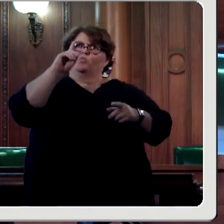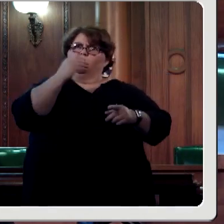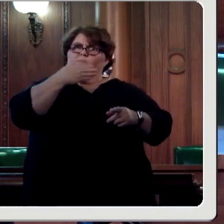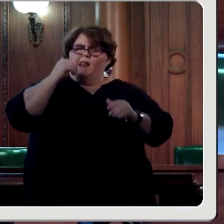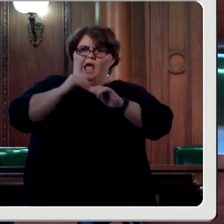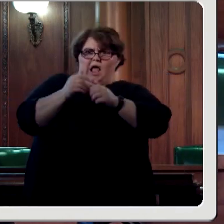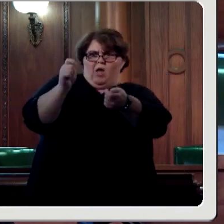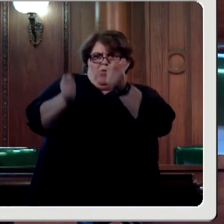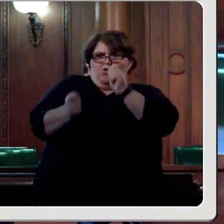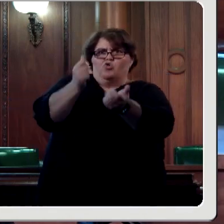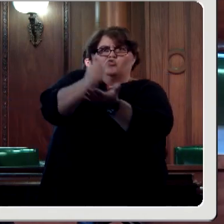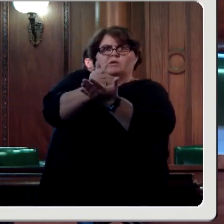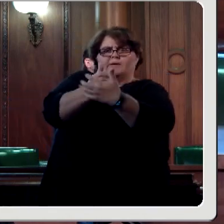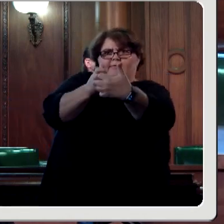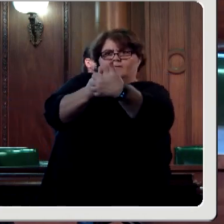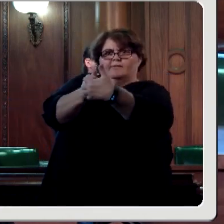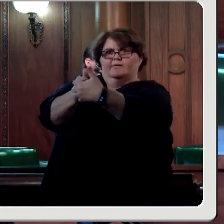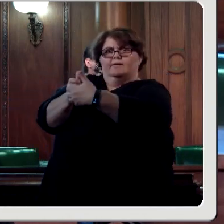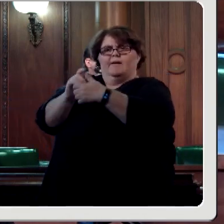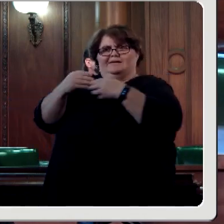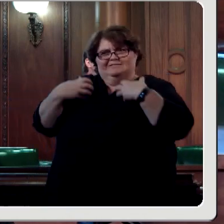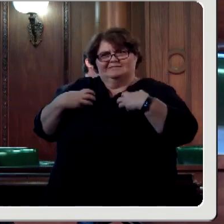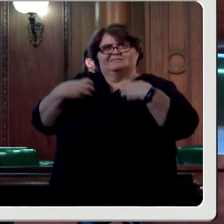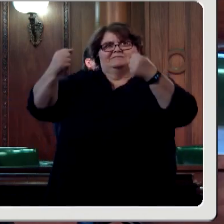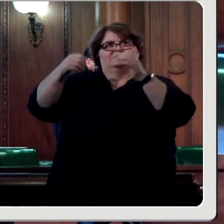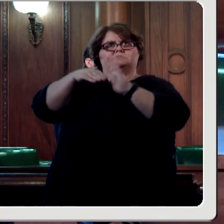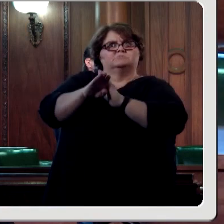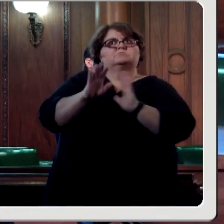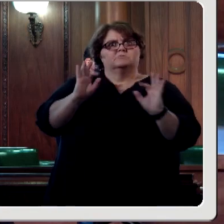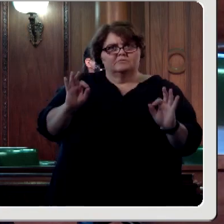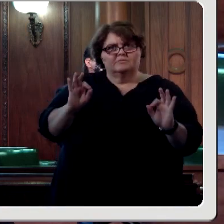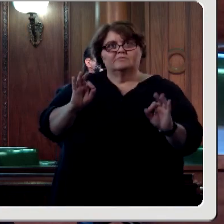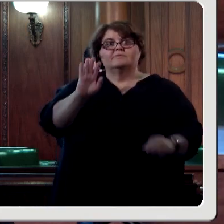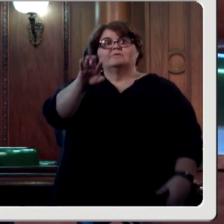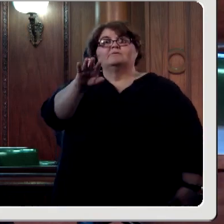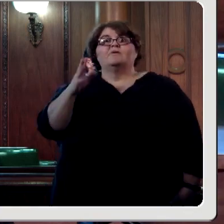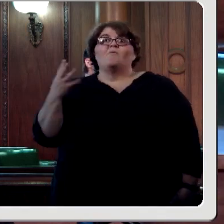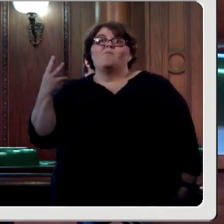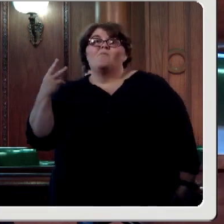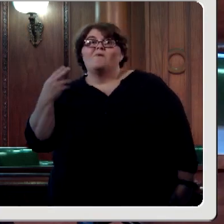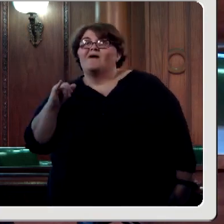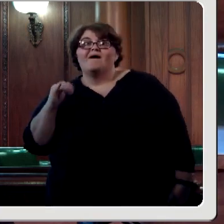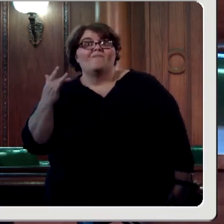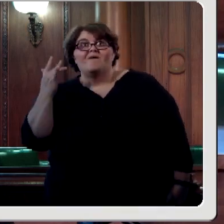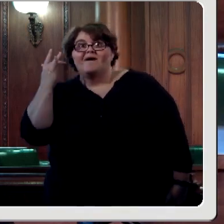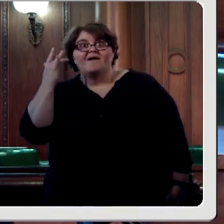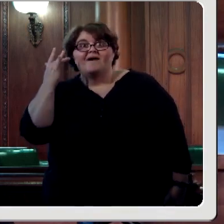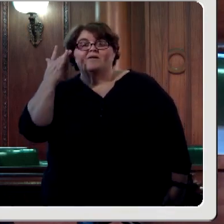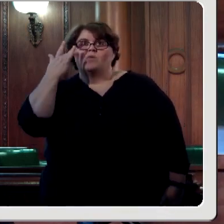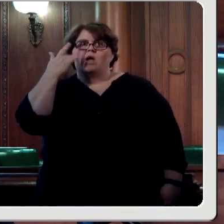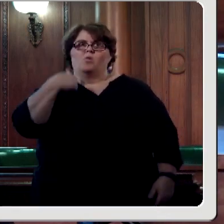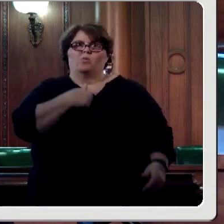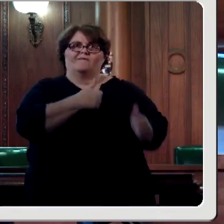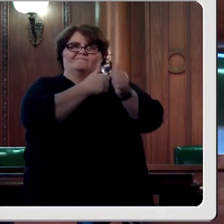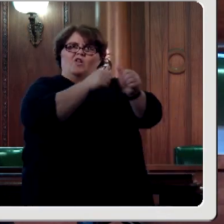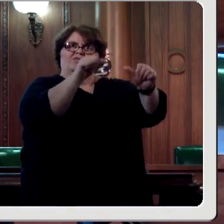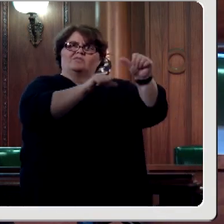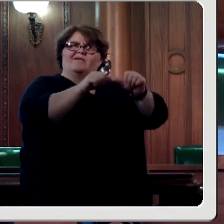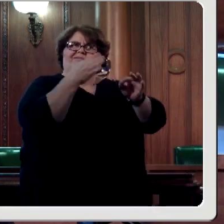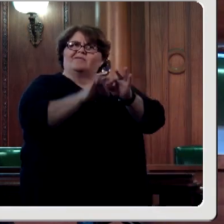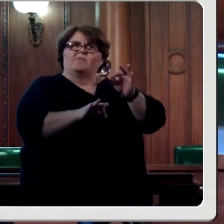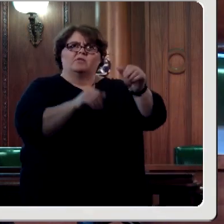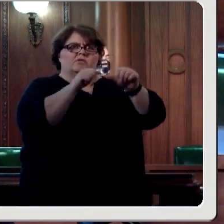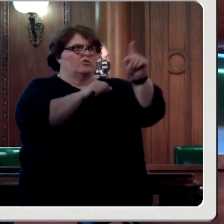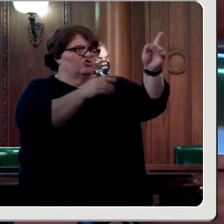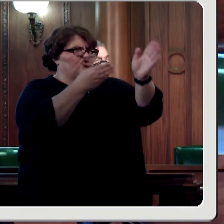but it should be understood that this is a direct result of the scientific process, right, of the evolution